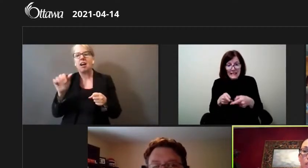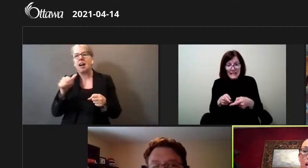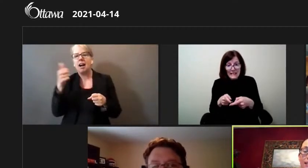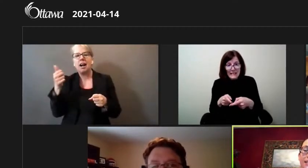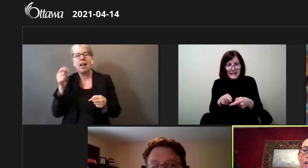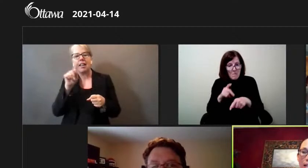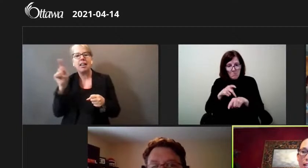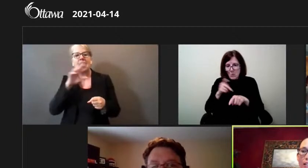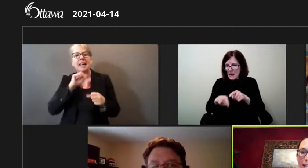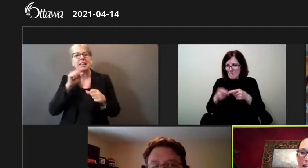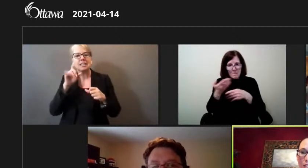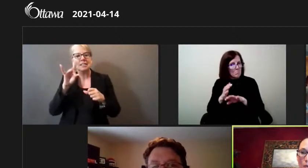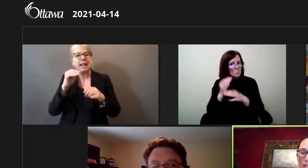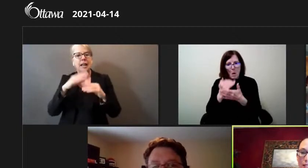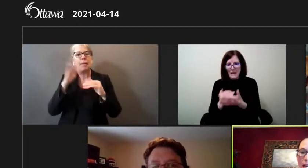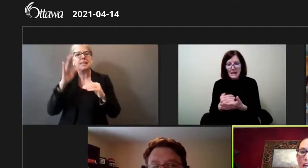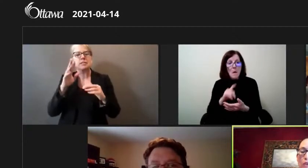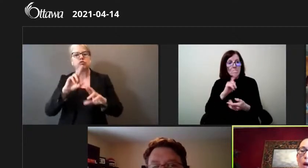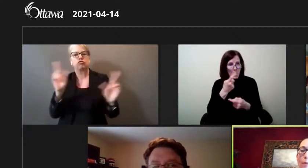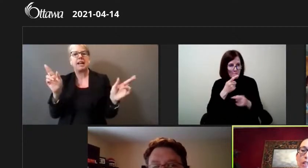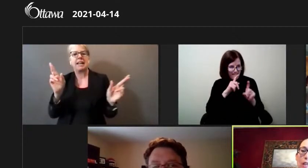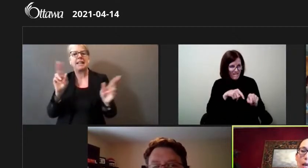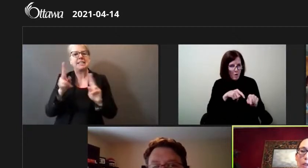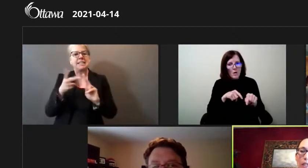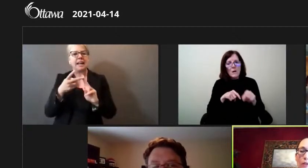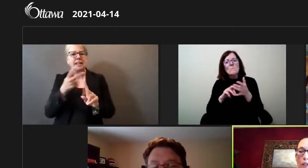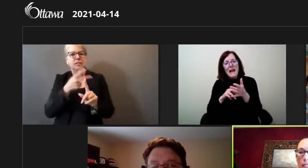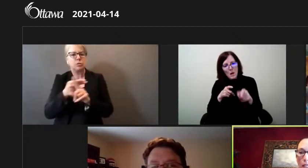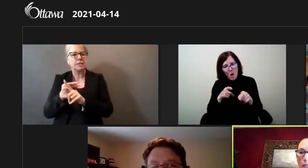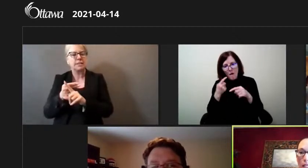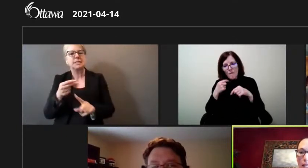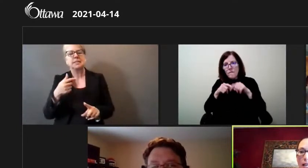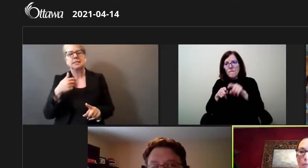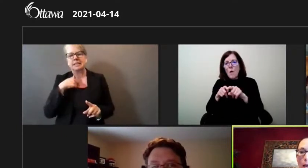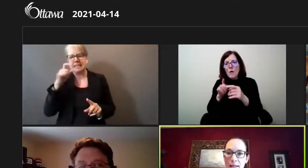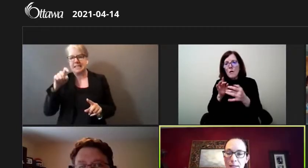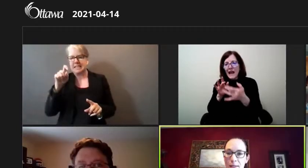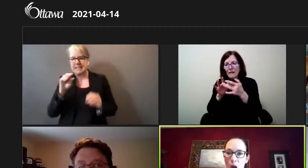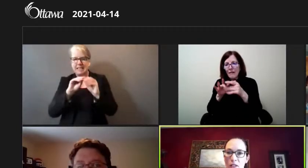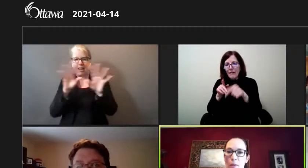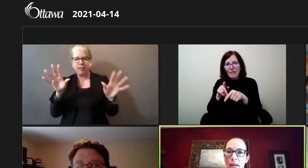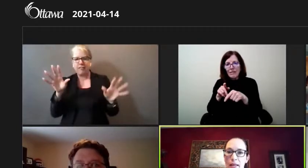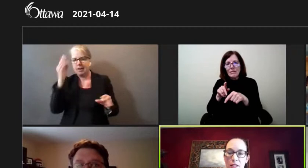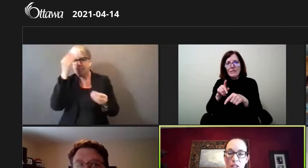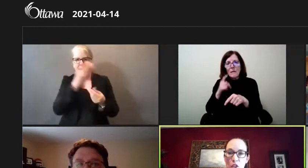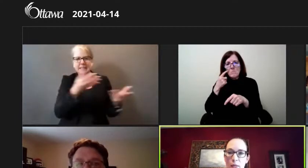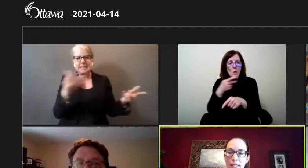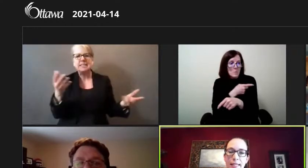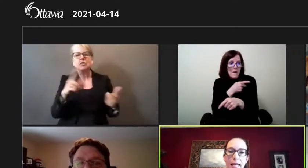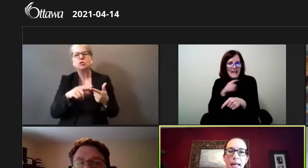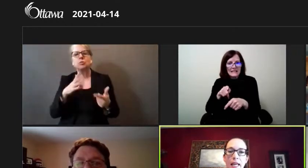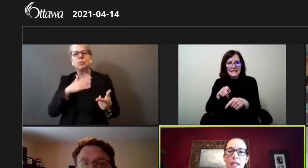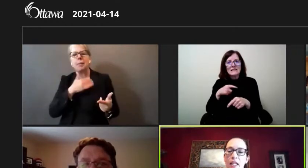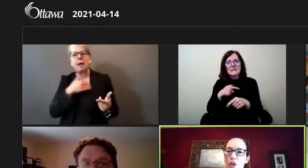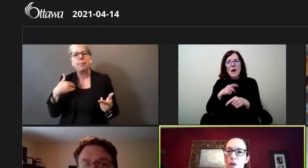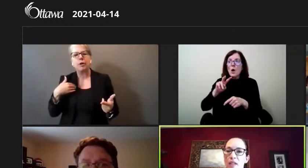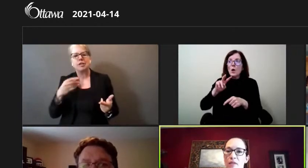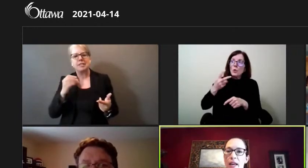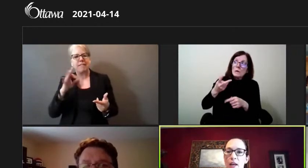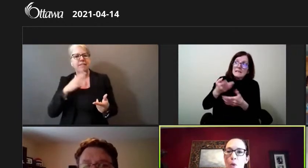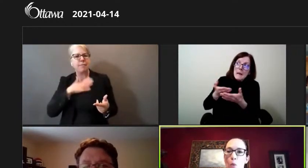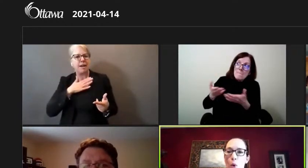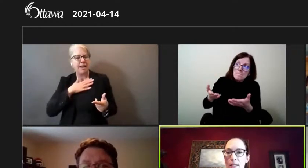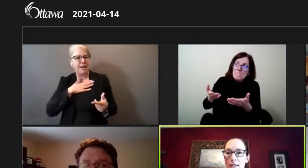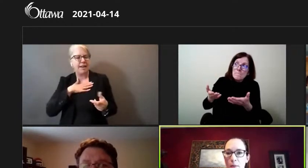and plus, they're getting second doses. So I'm looking for clarity that I can pass along to my constituents in terms